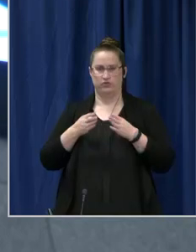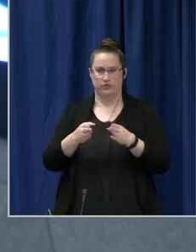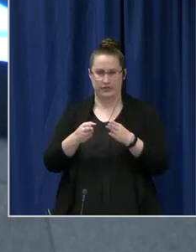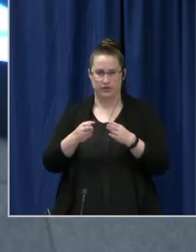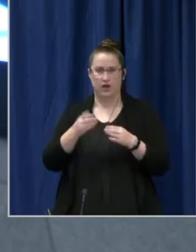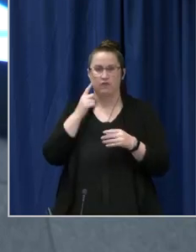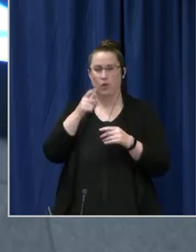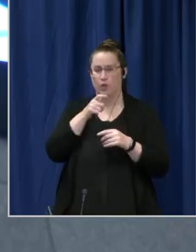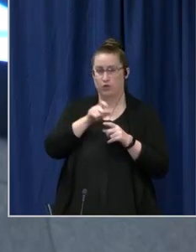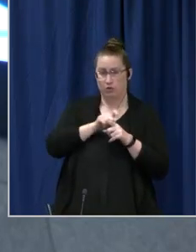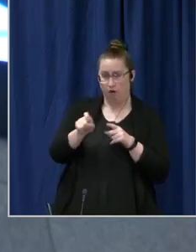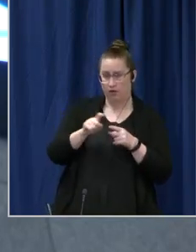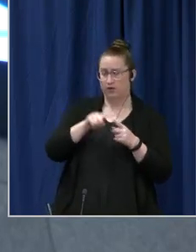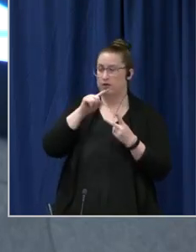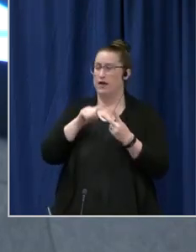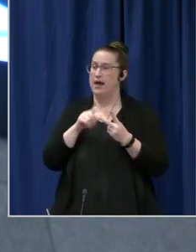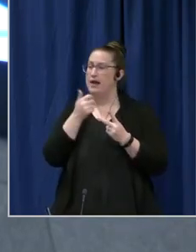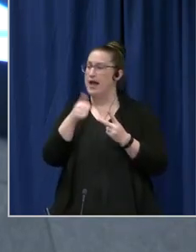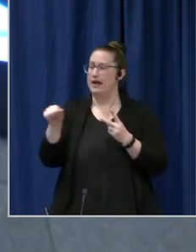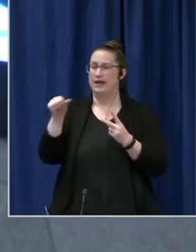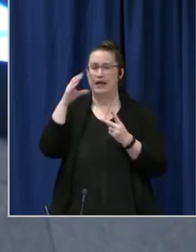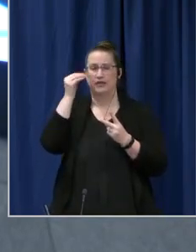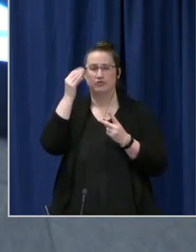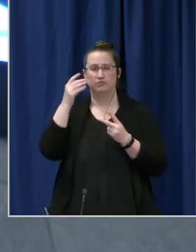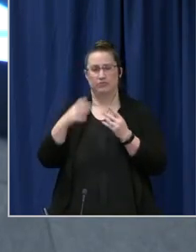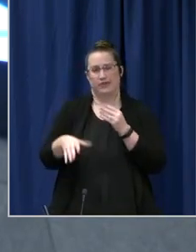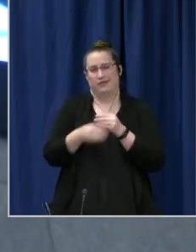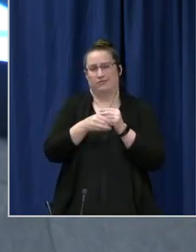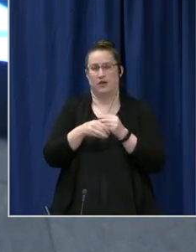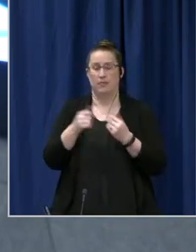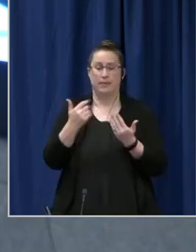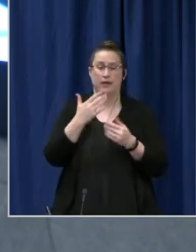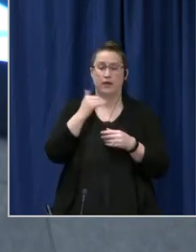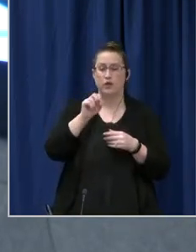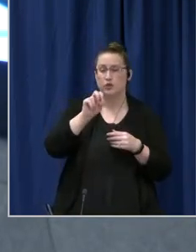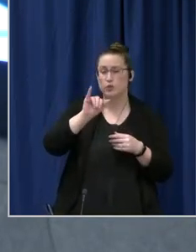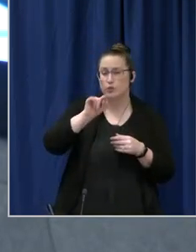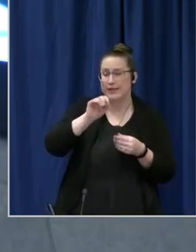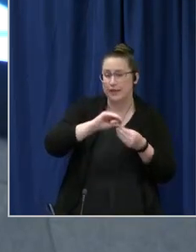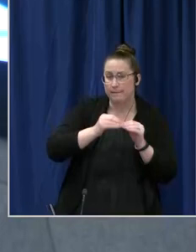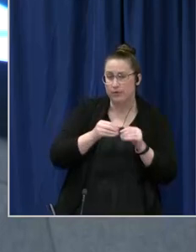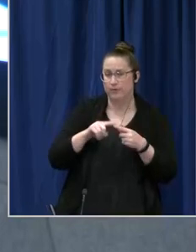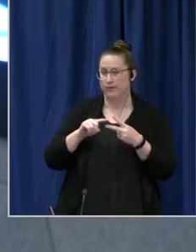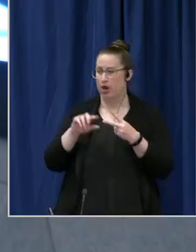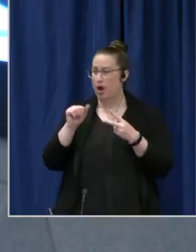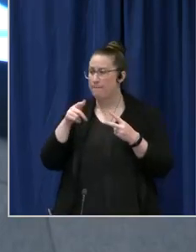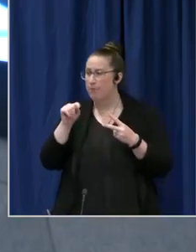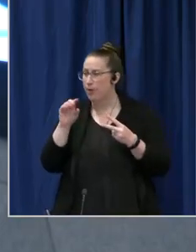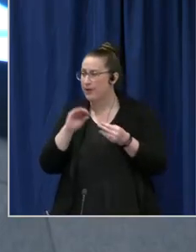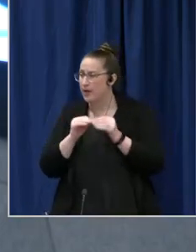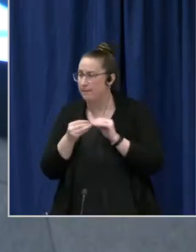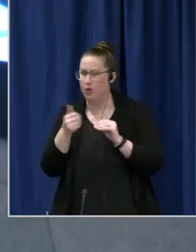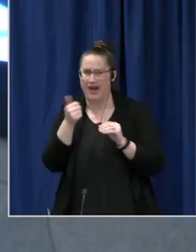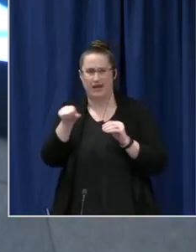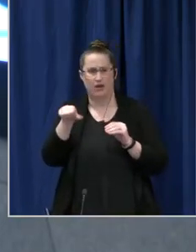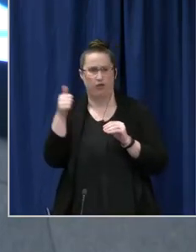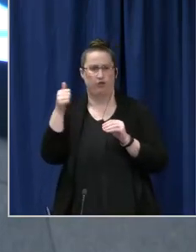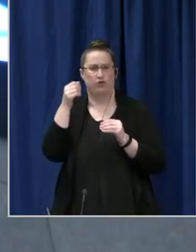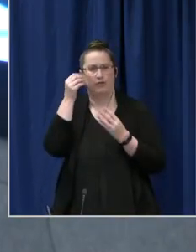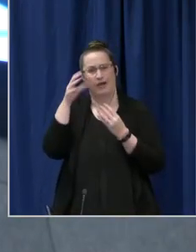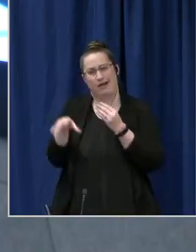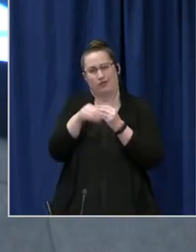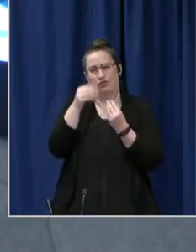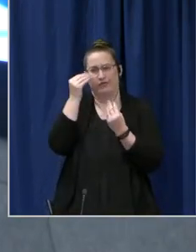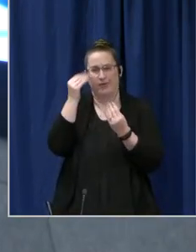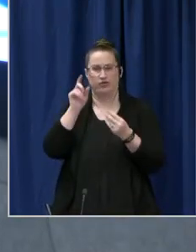party, plus the additional information such as suite number, apartment number, or similar information that's necessary to